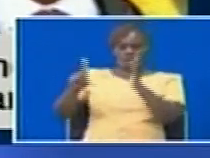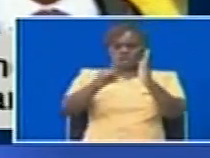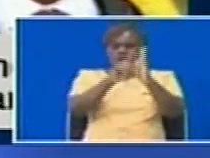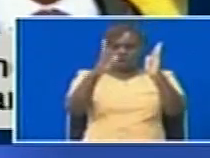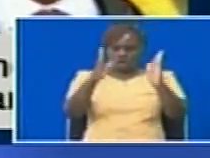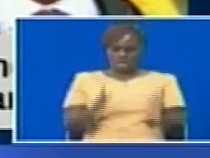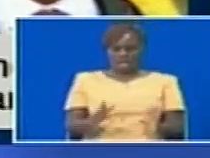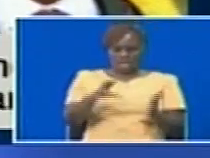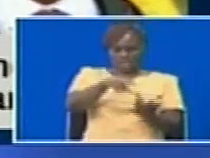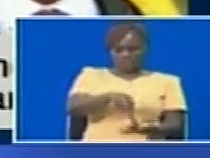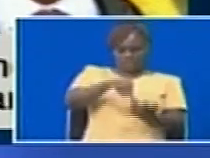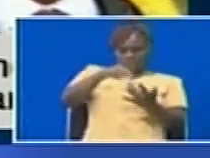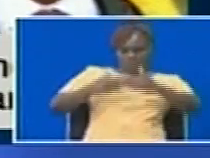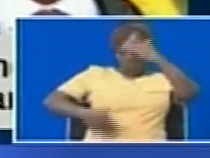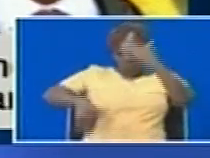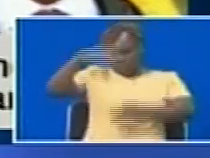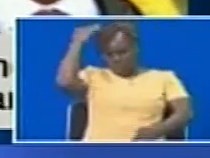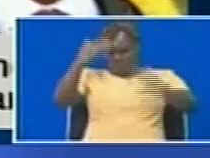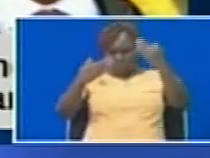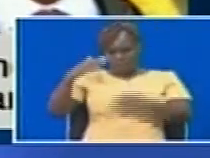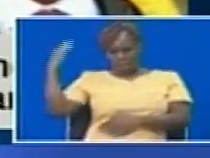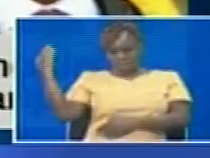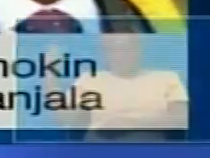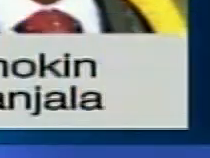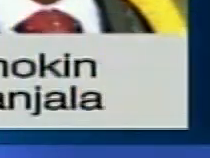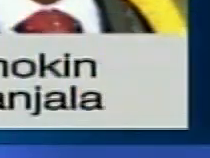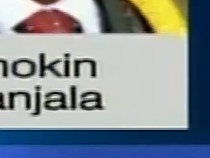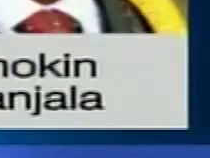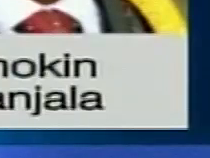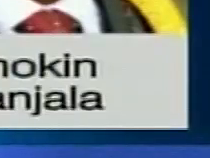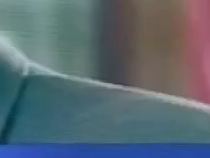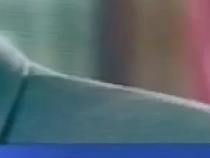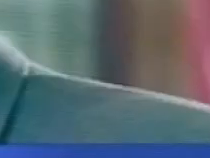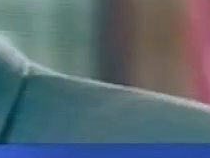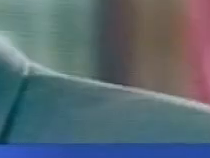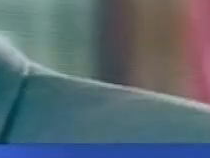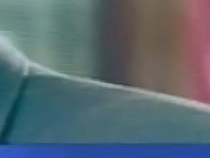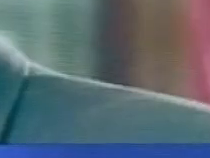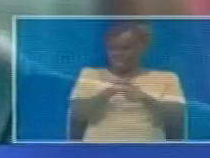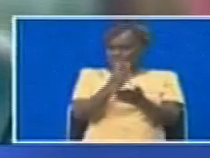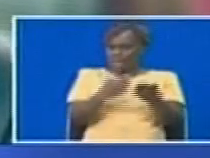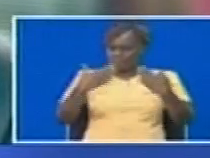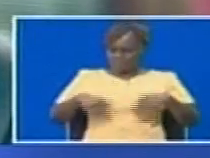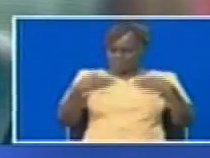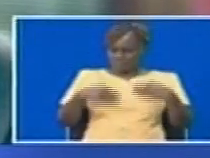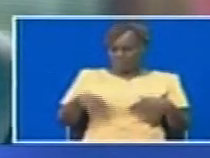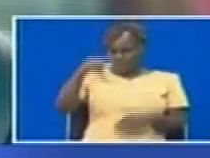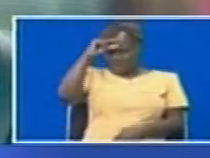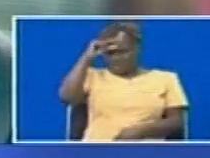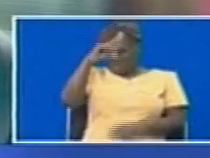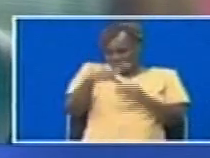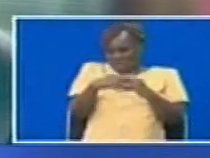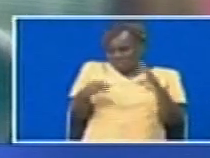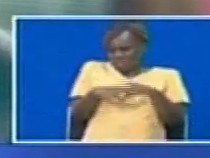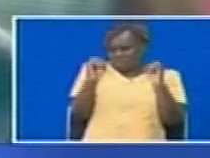is a distinguished scholar lecturing at the State University of New York. But sources say some people in government are